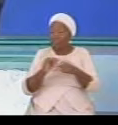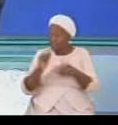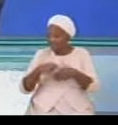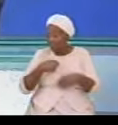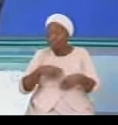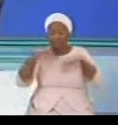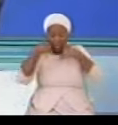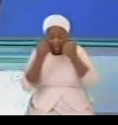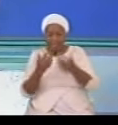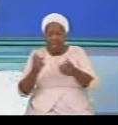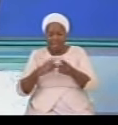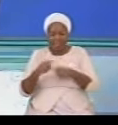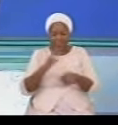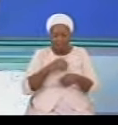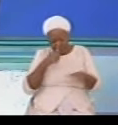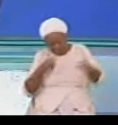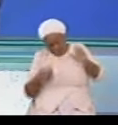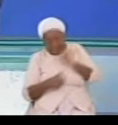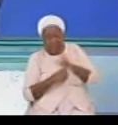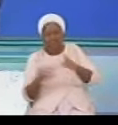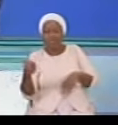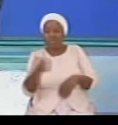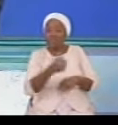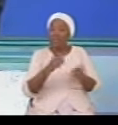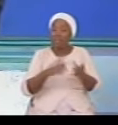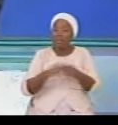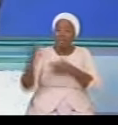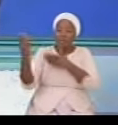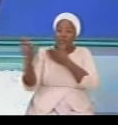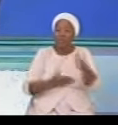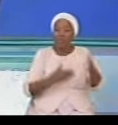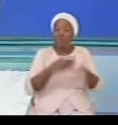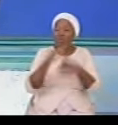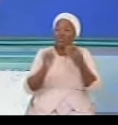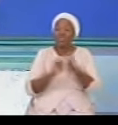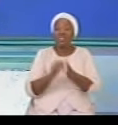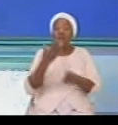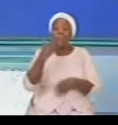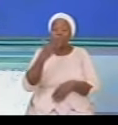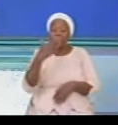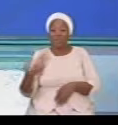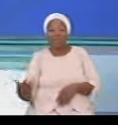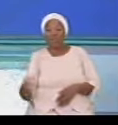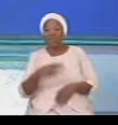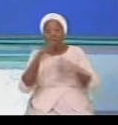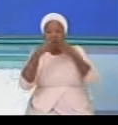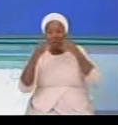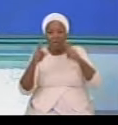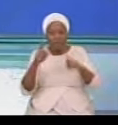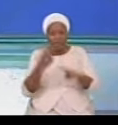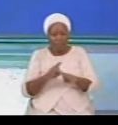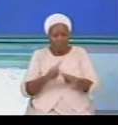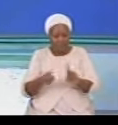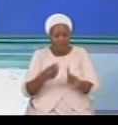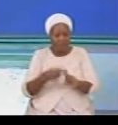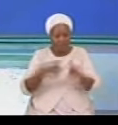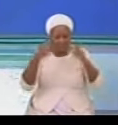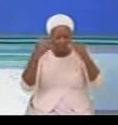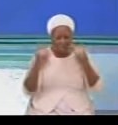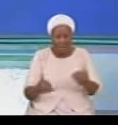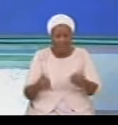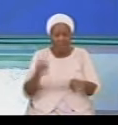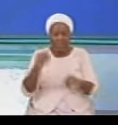head, and then they bring their bombshell. But from now on,